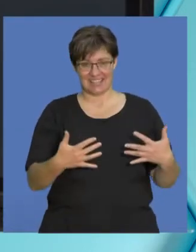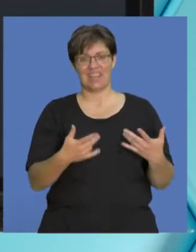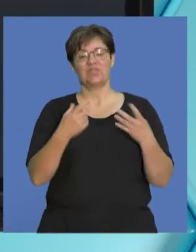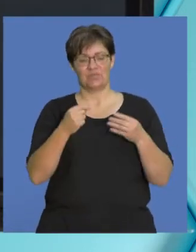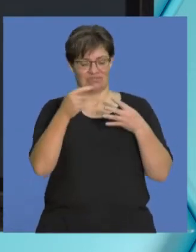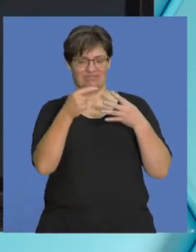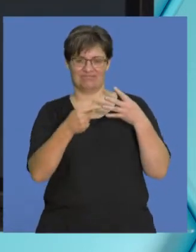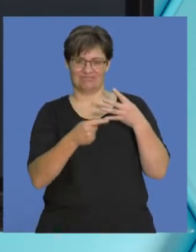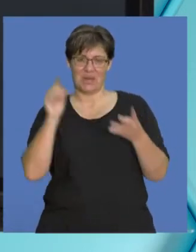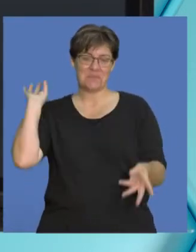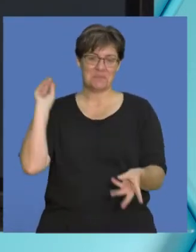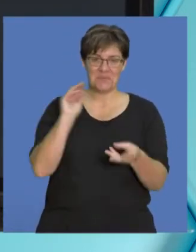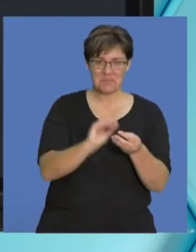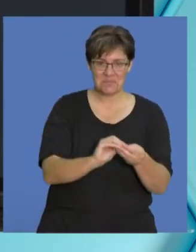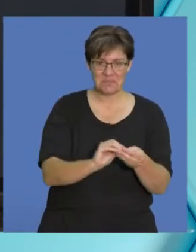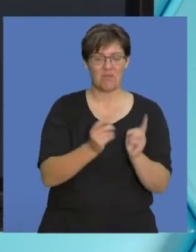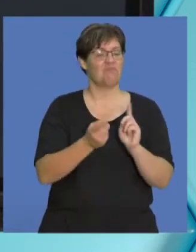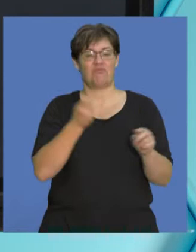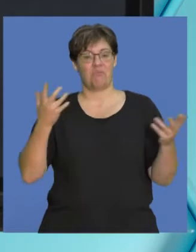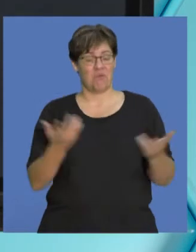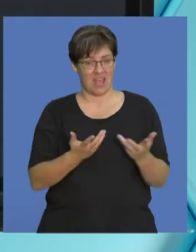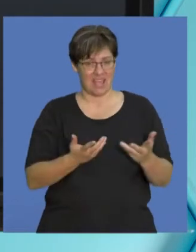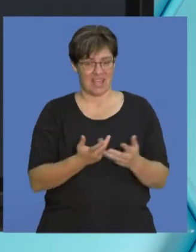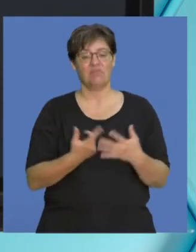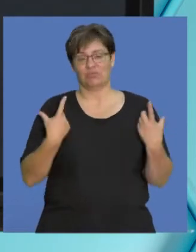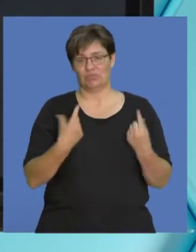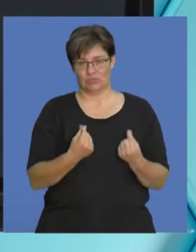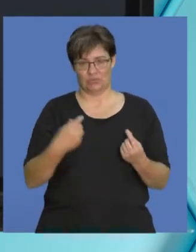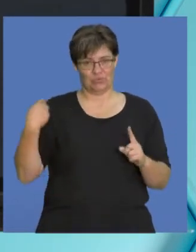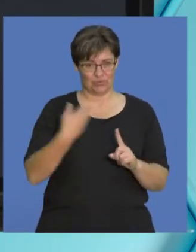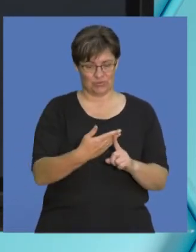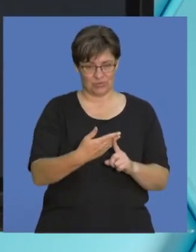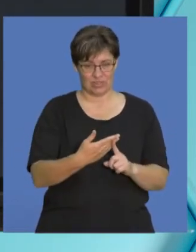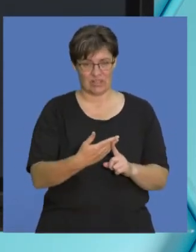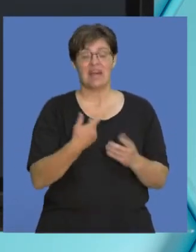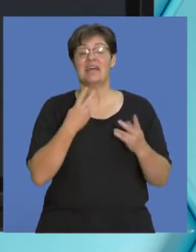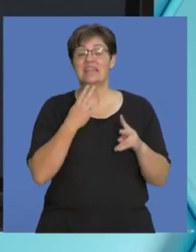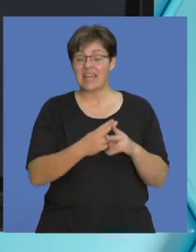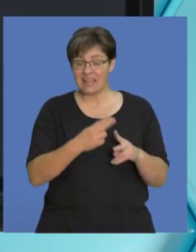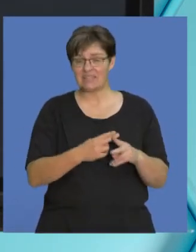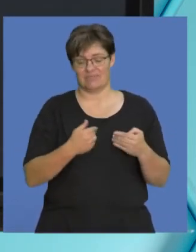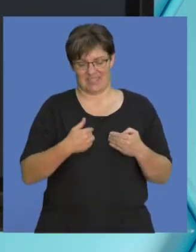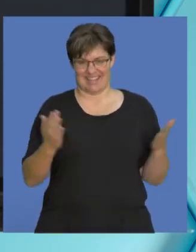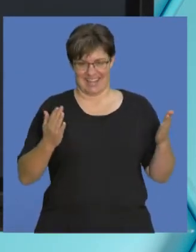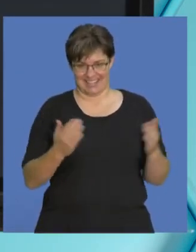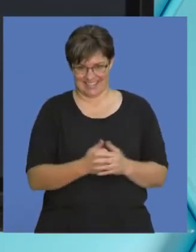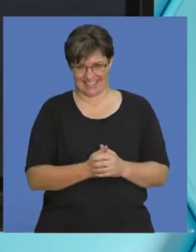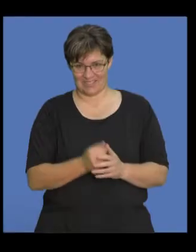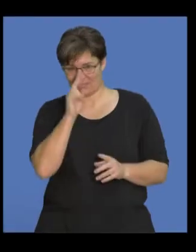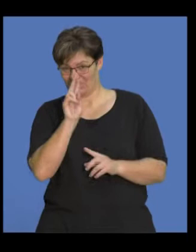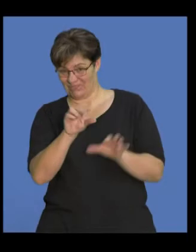a quick recap of where we come from and what we've done so far, and then start with today's lesson. So stay